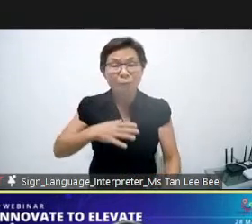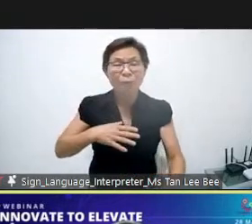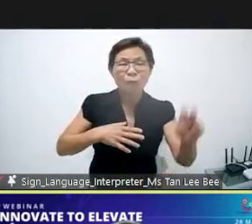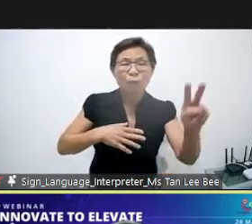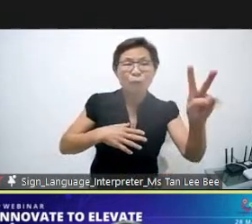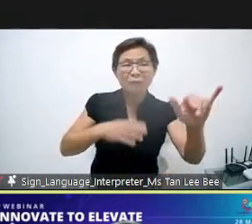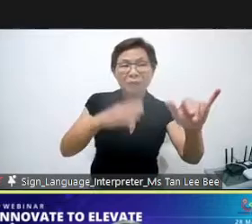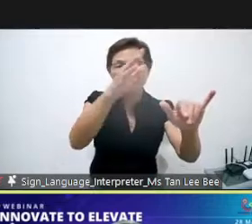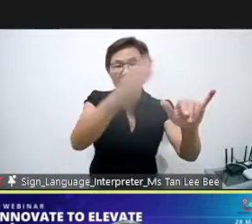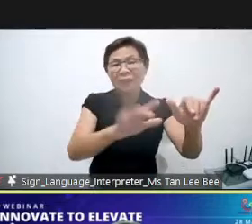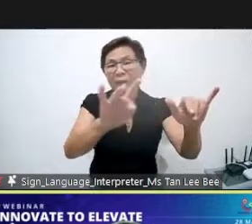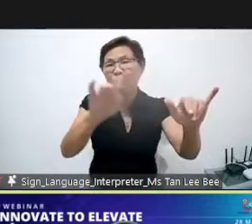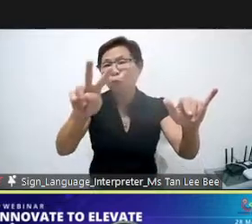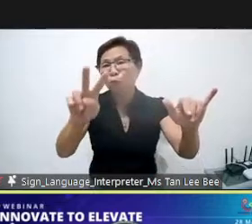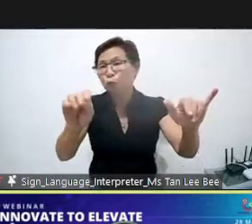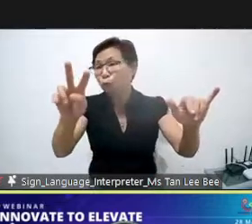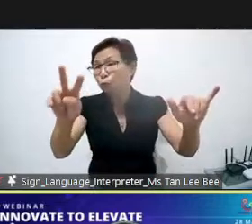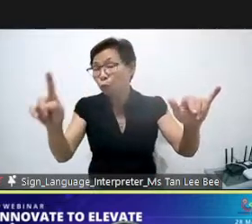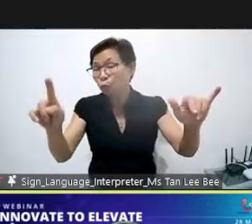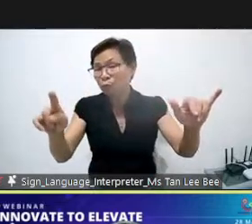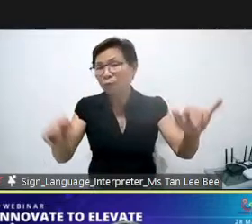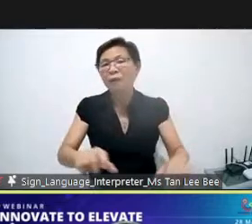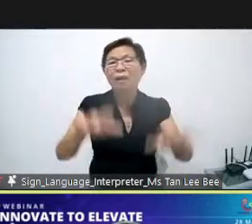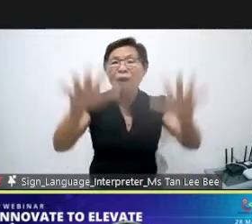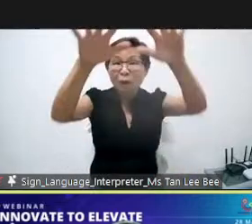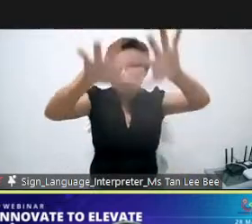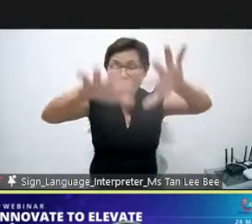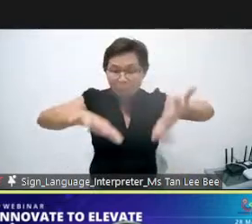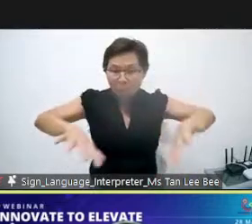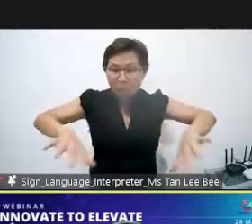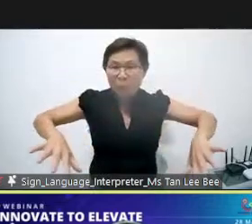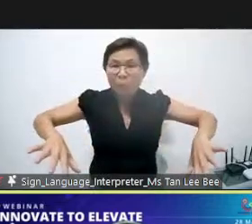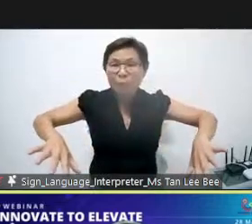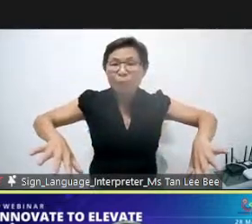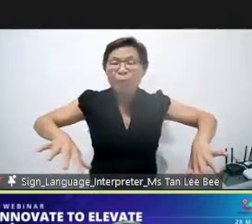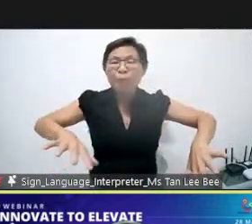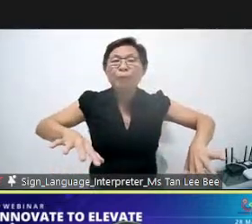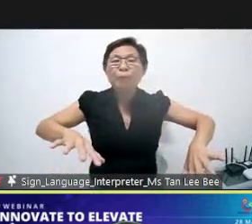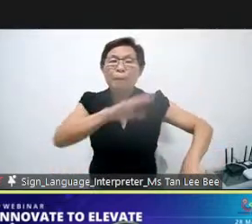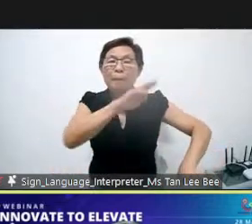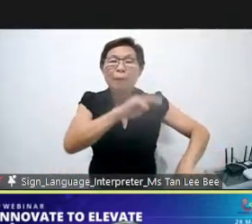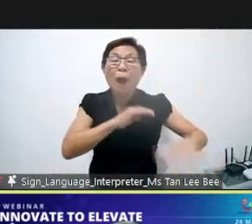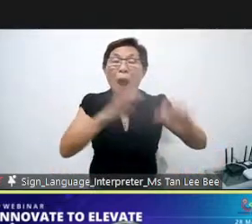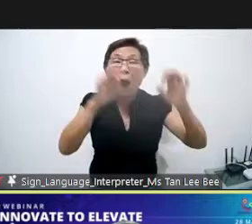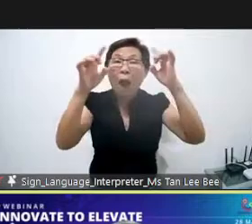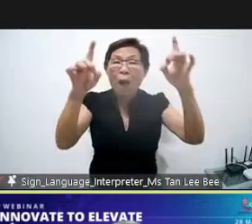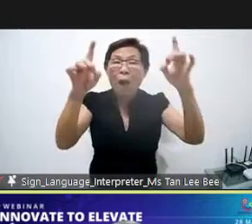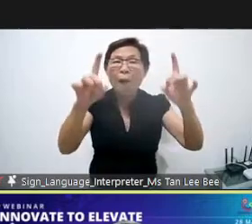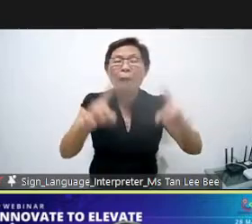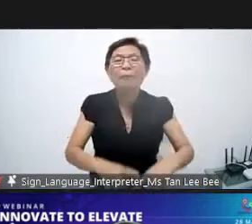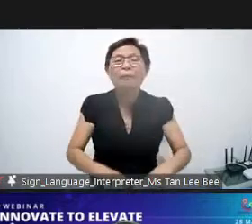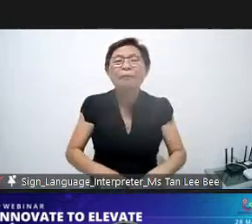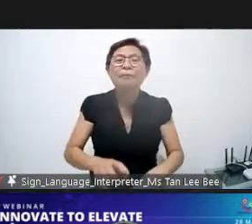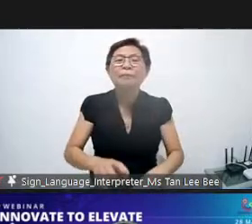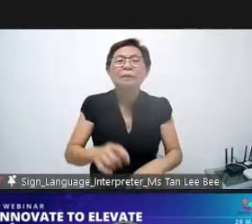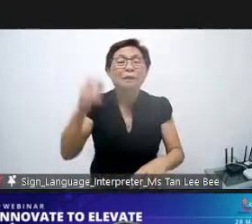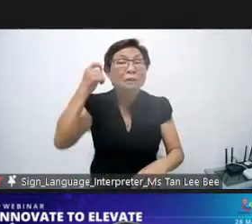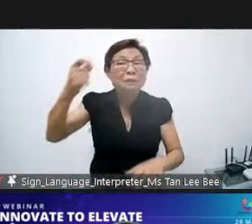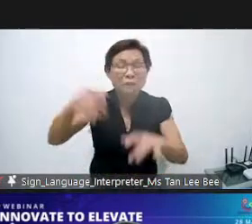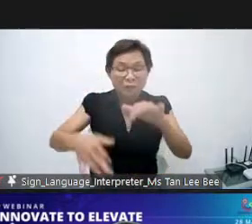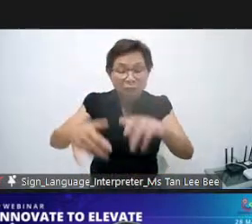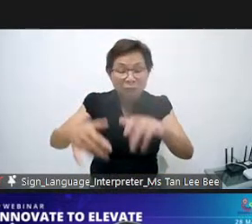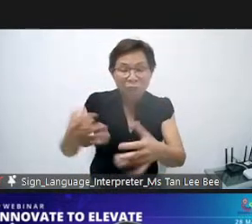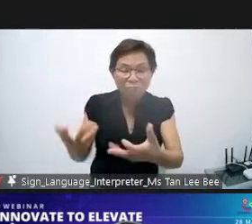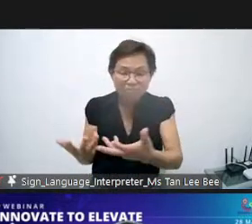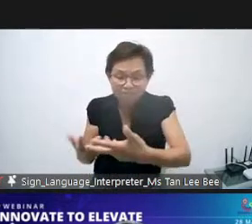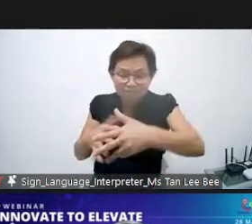August 2021, the Southeast Asian Ministers of Education Organization, SEAMEO Secretariat, in close